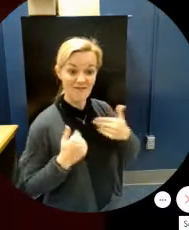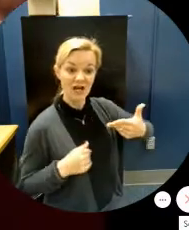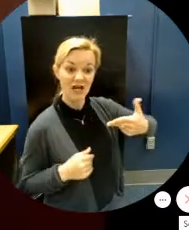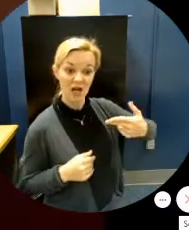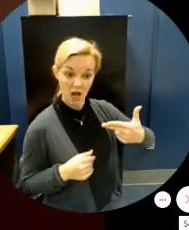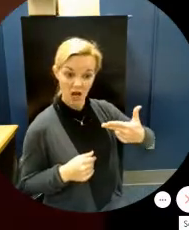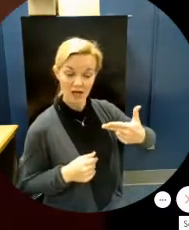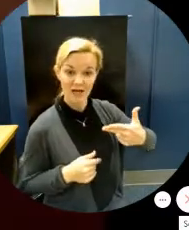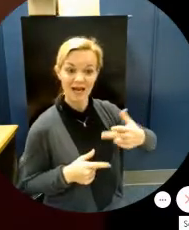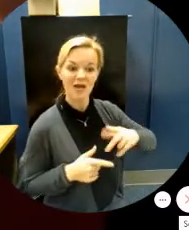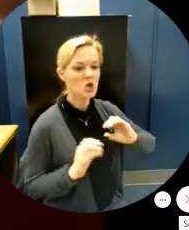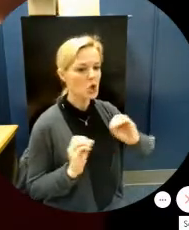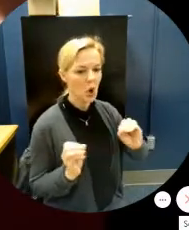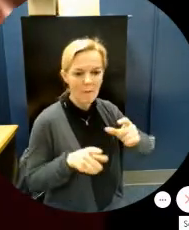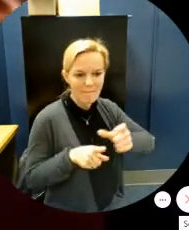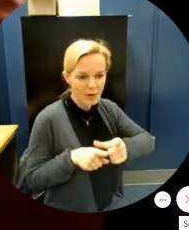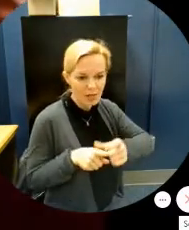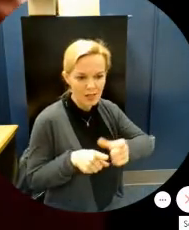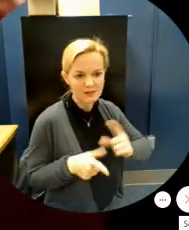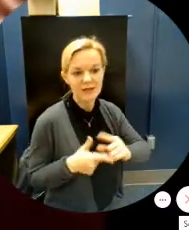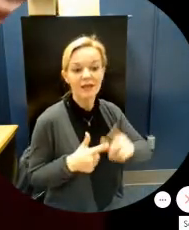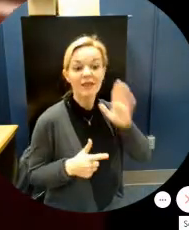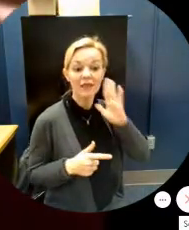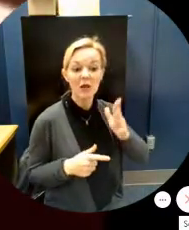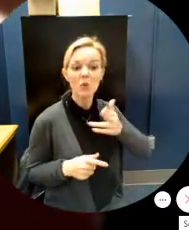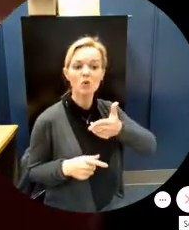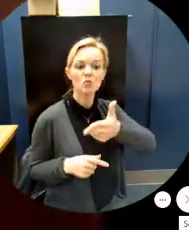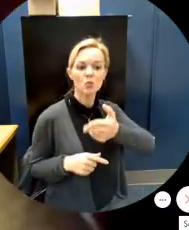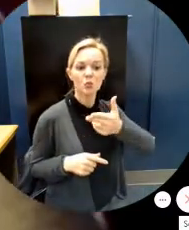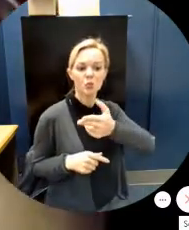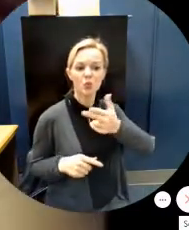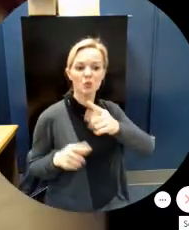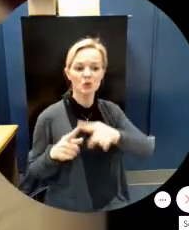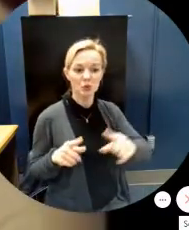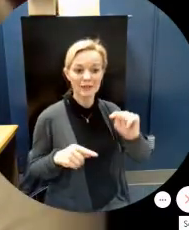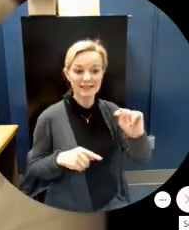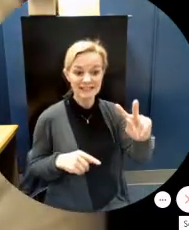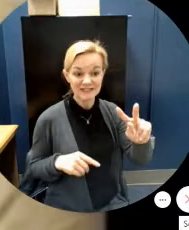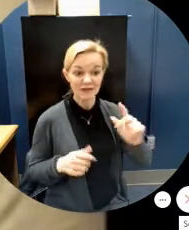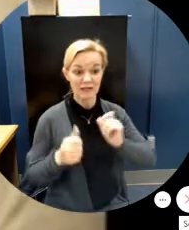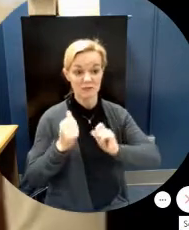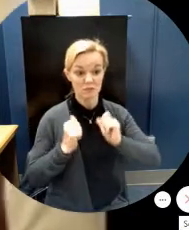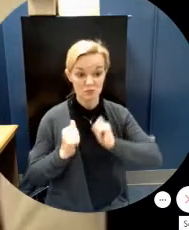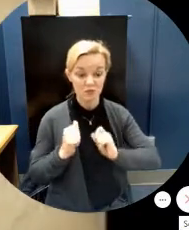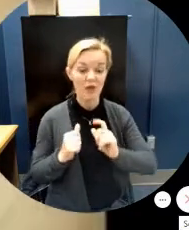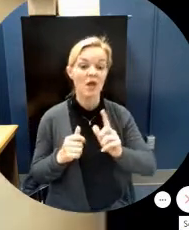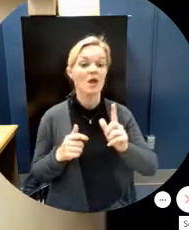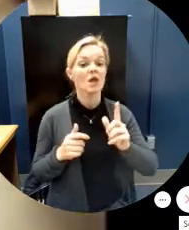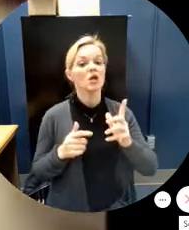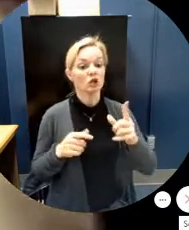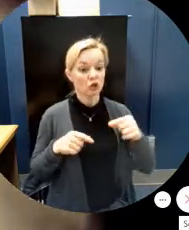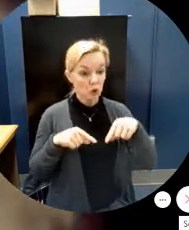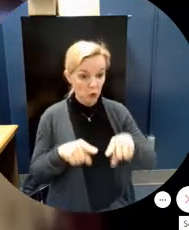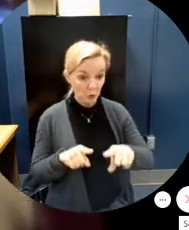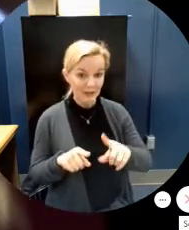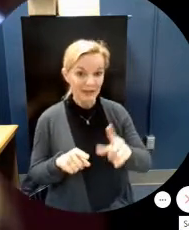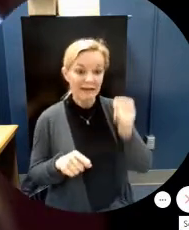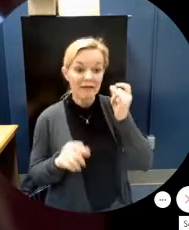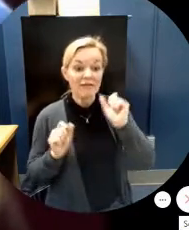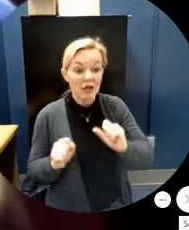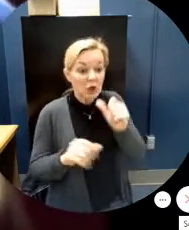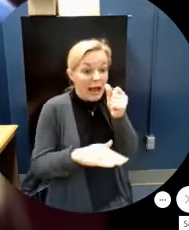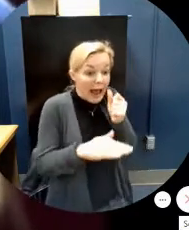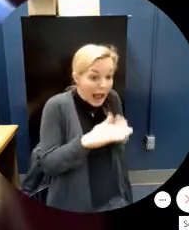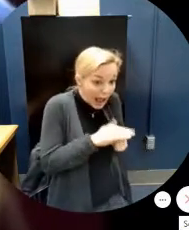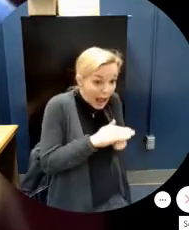They will fire at the screen when they think it's appropriate to shoot, or take cover behind objects provided in the film. They are